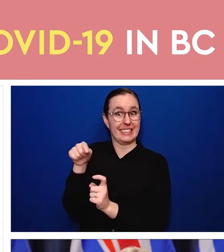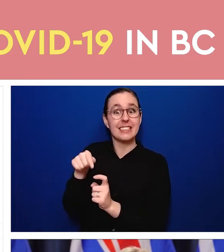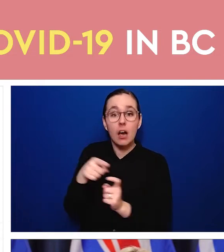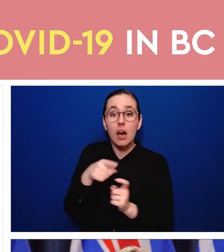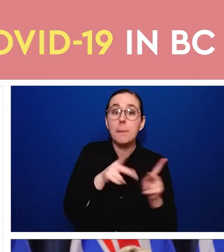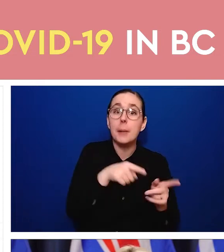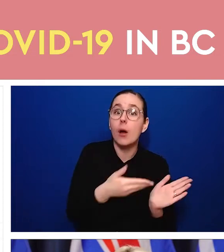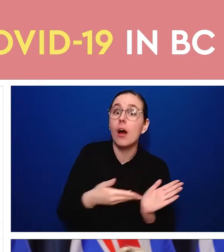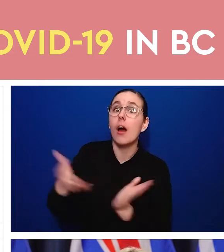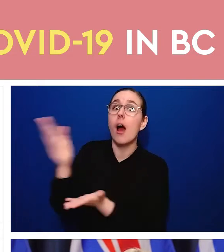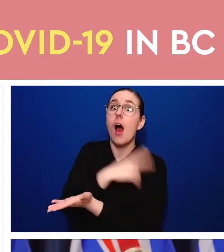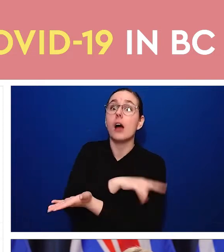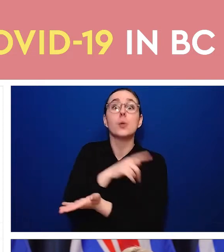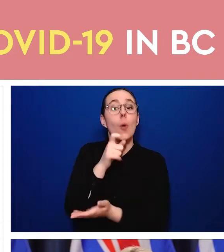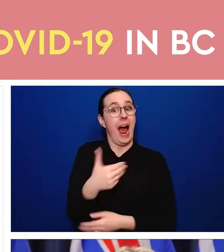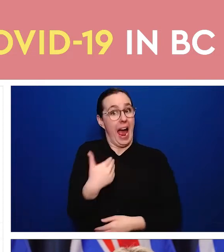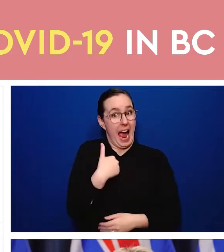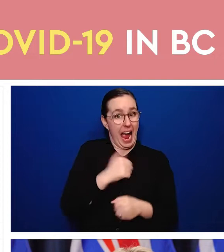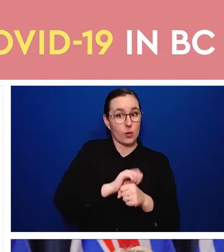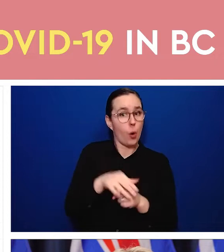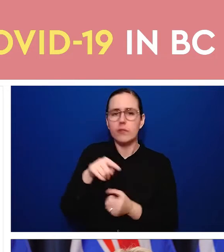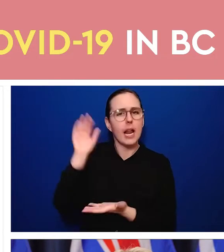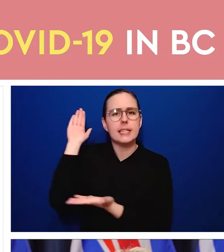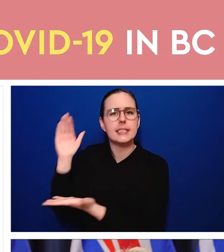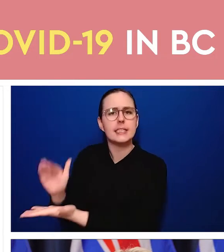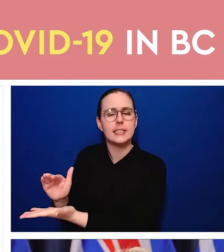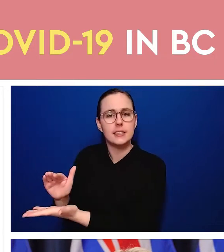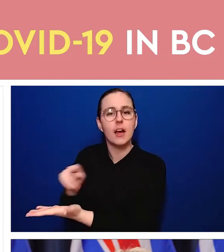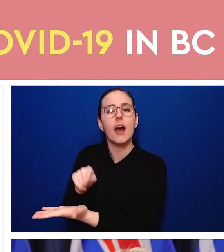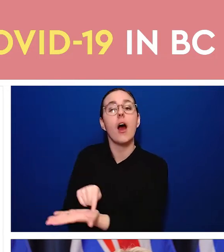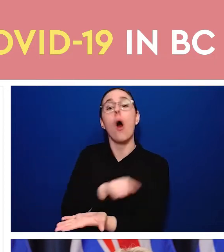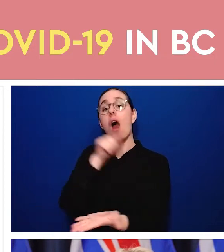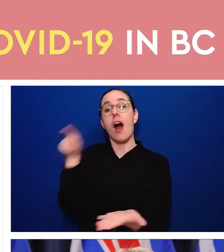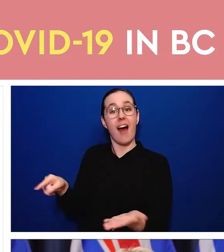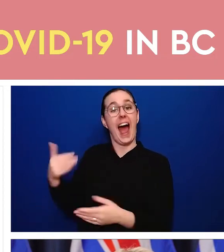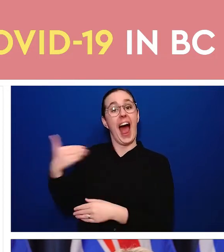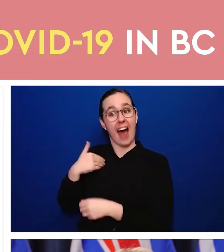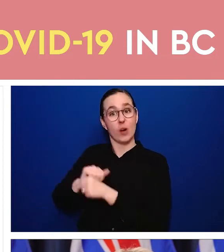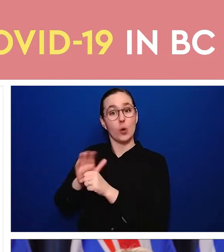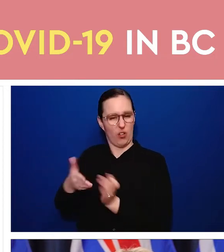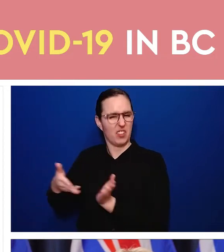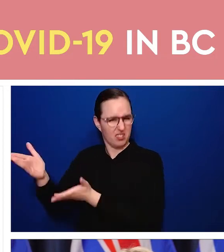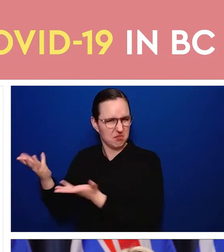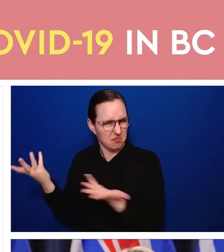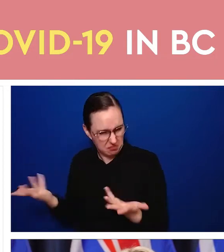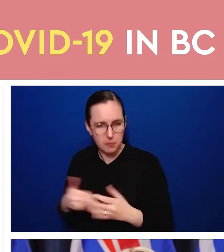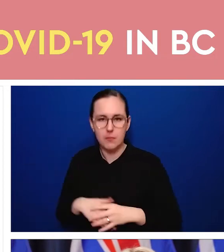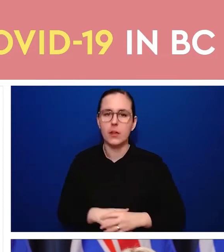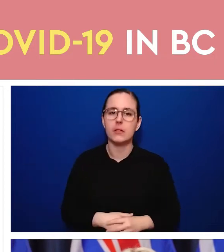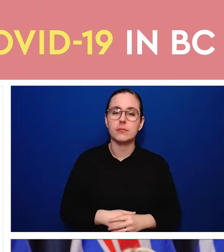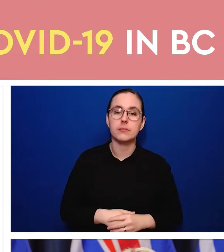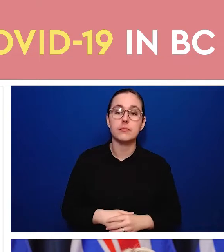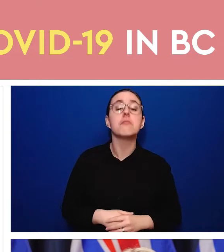more than people who have been detected with COVID. And if we can, the same comparisons with other